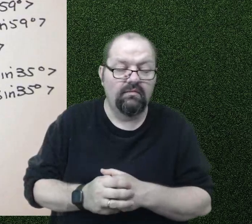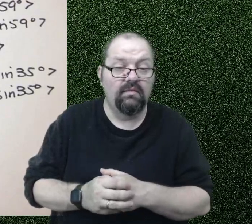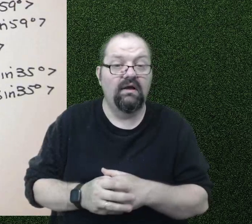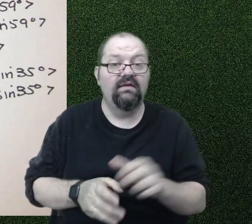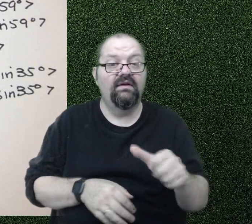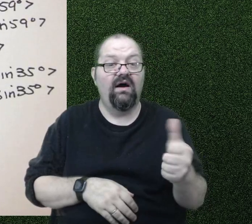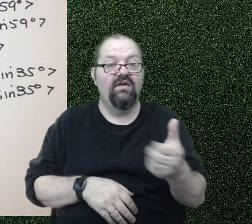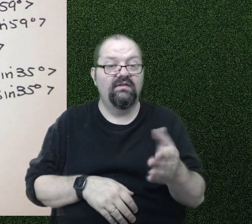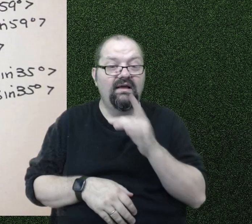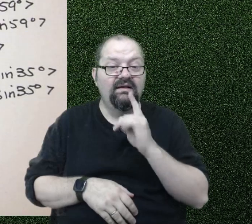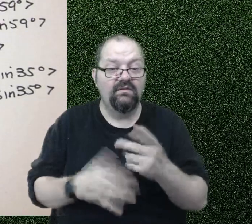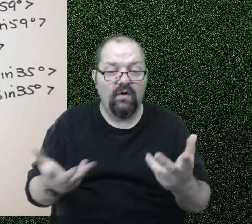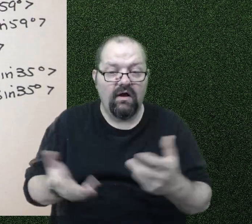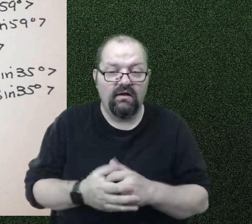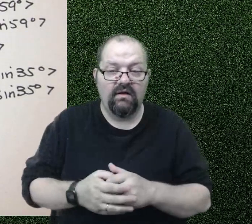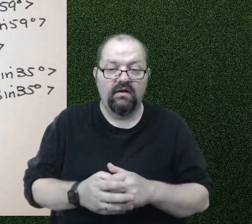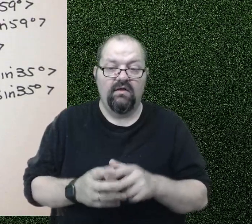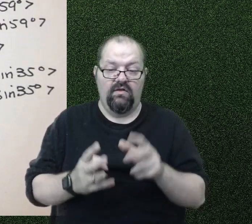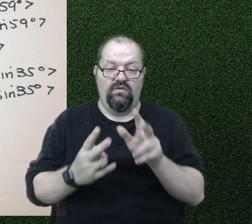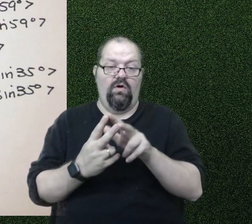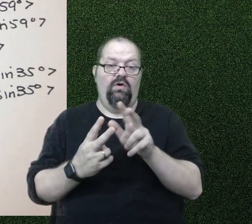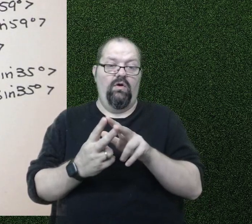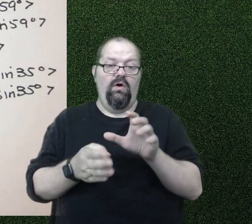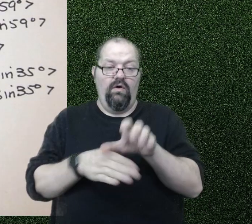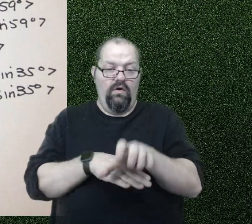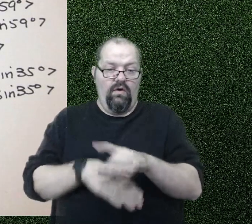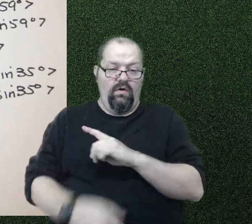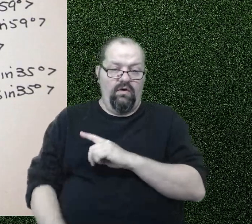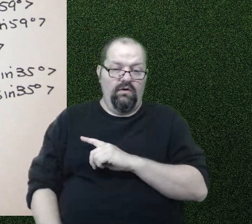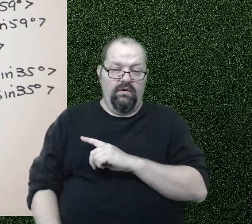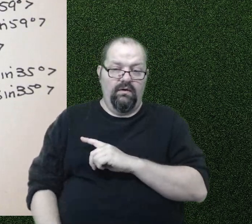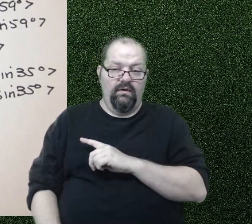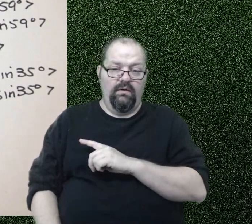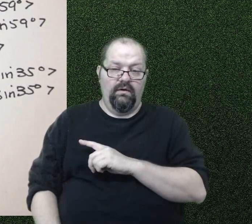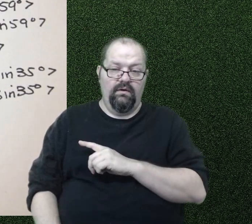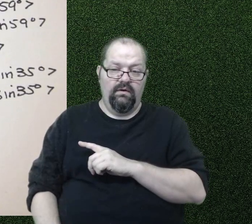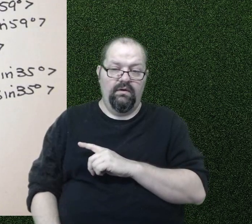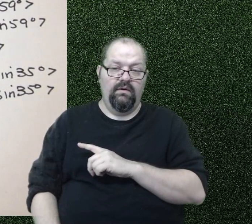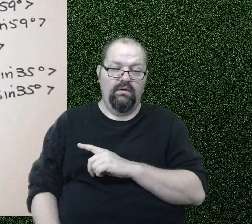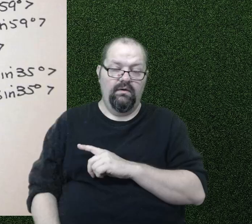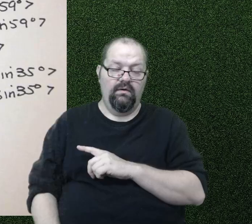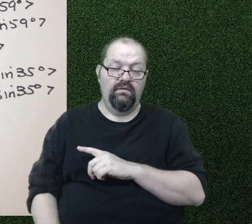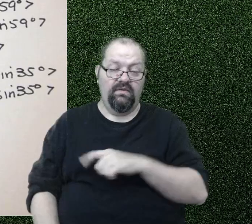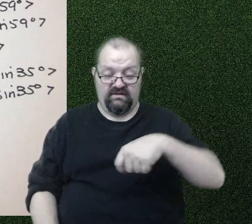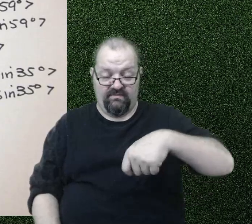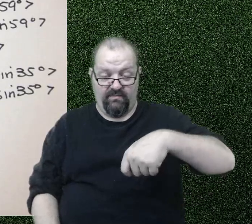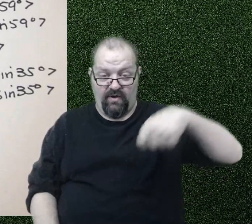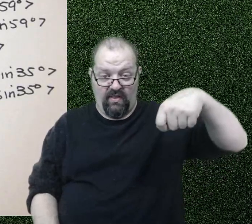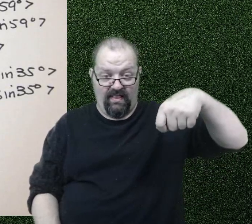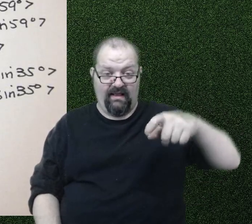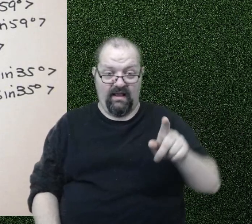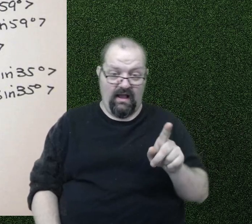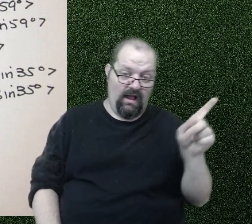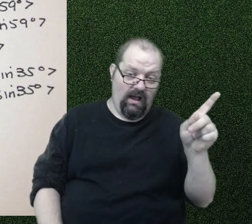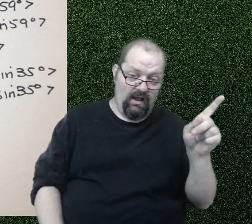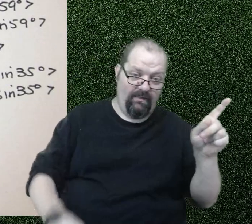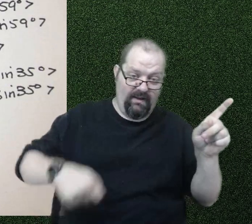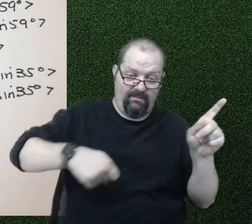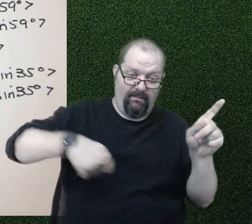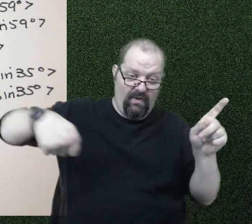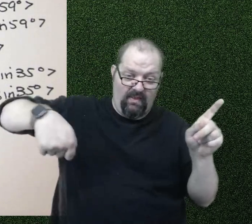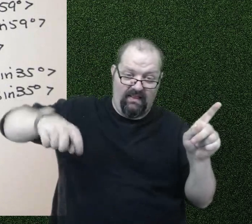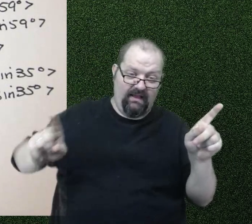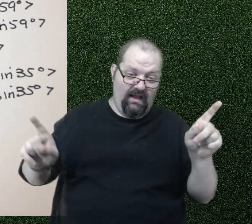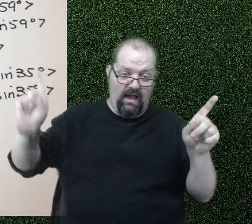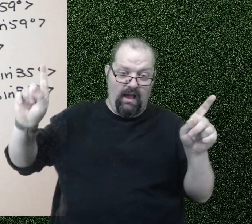thing was these two forces, this force that's pulling up here and pulling up there,